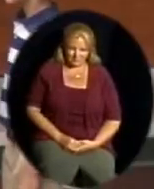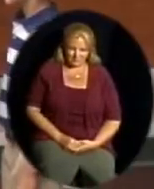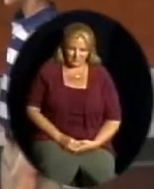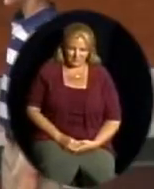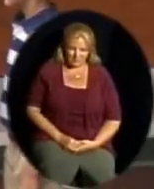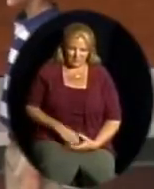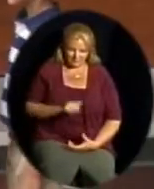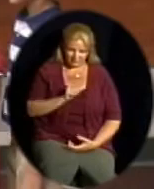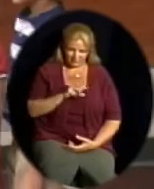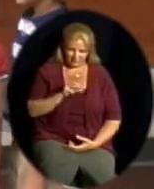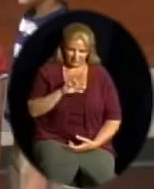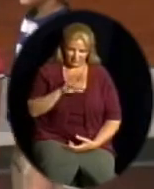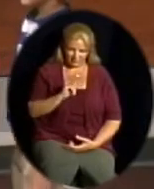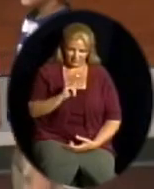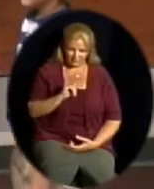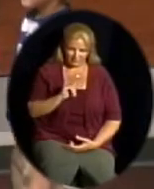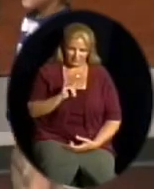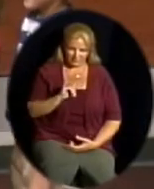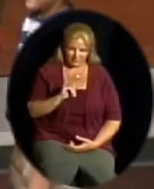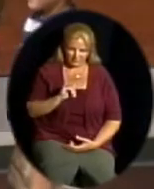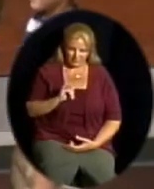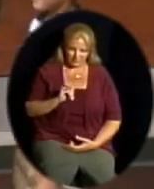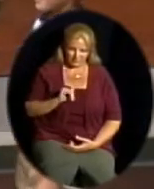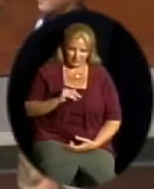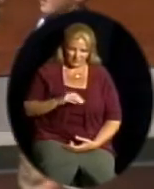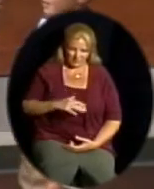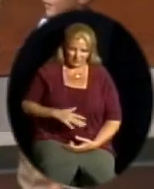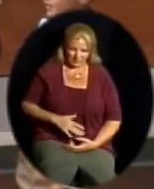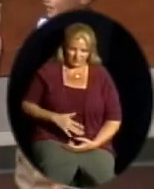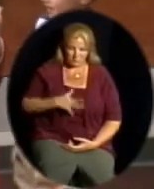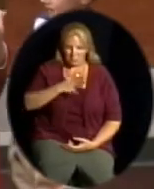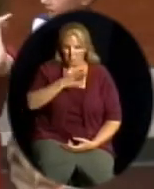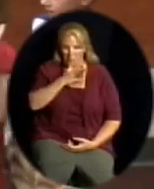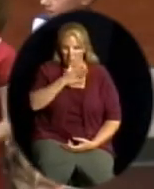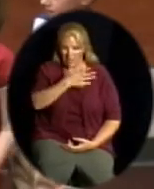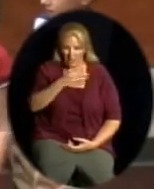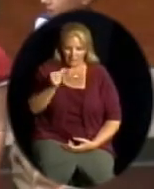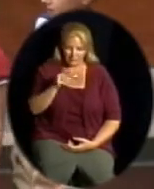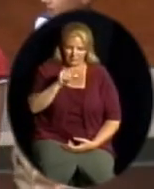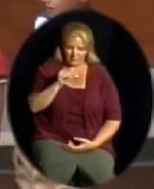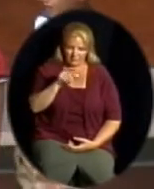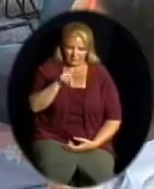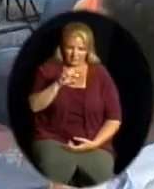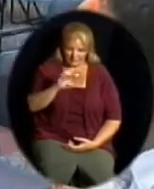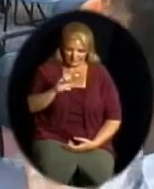And Avery? Can Mommy and Tate please come up?